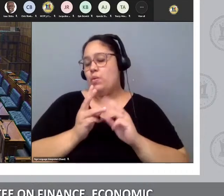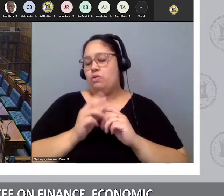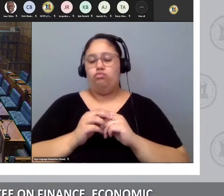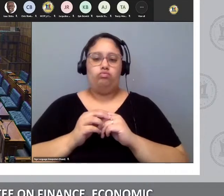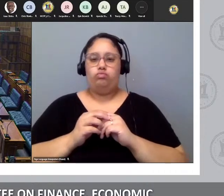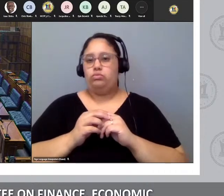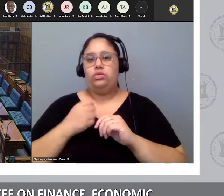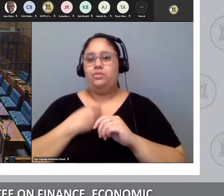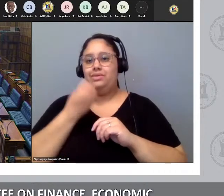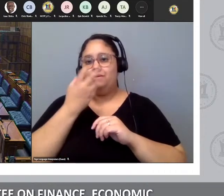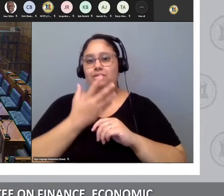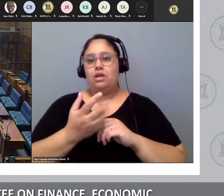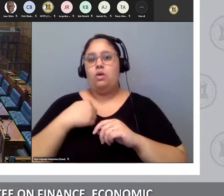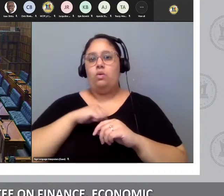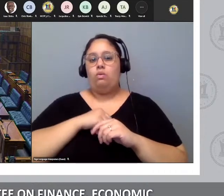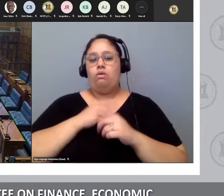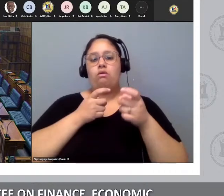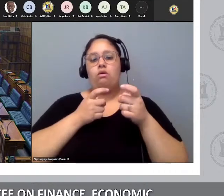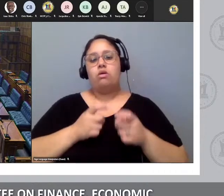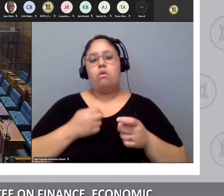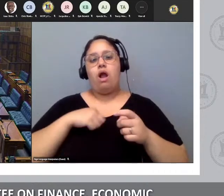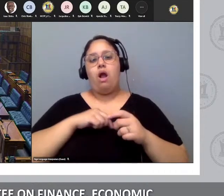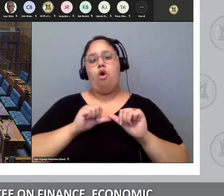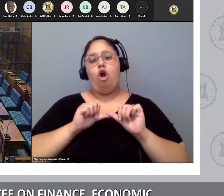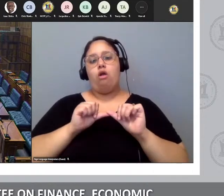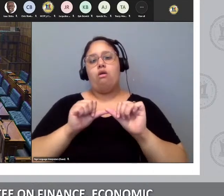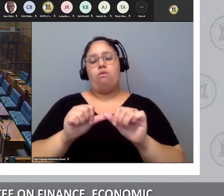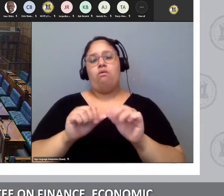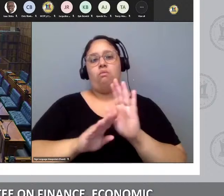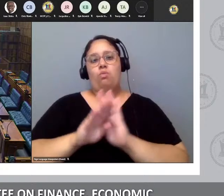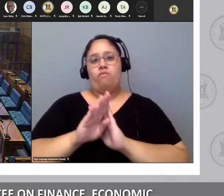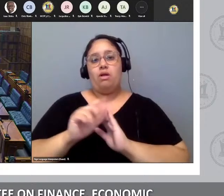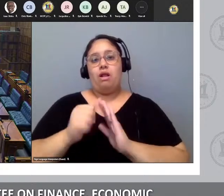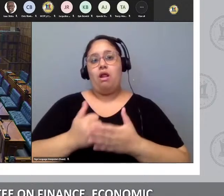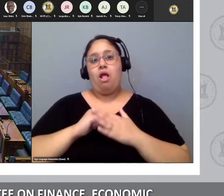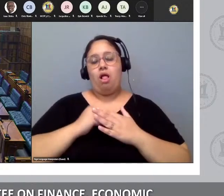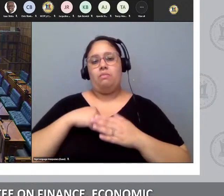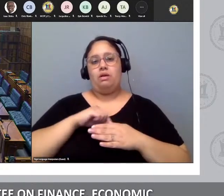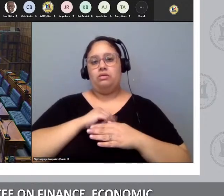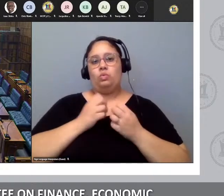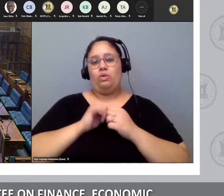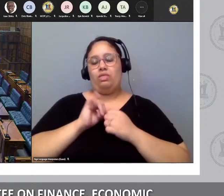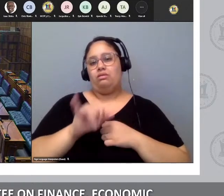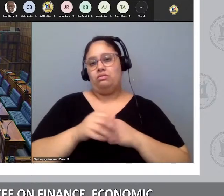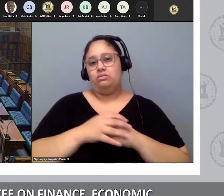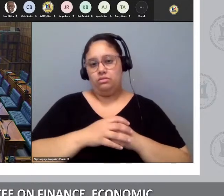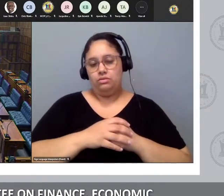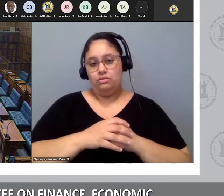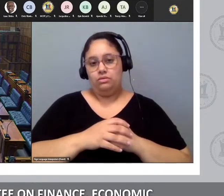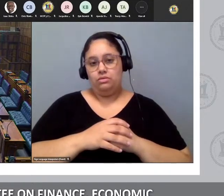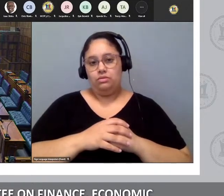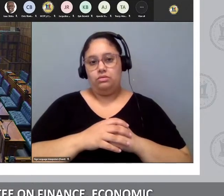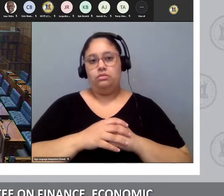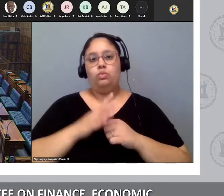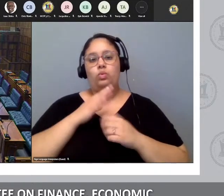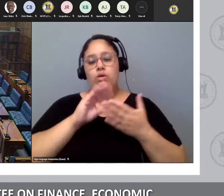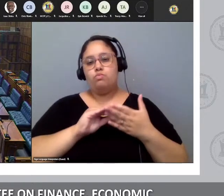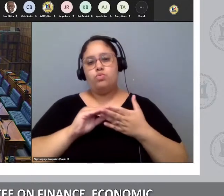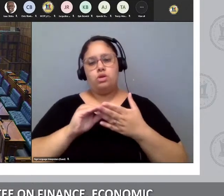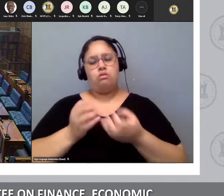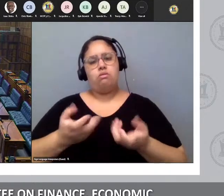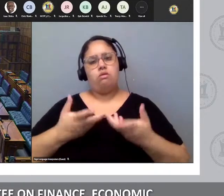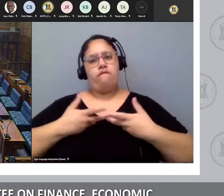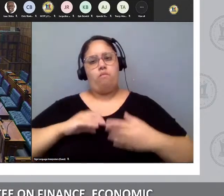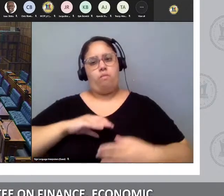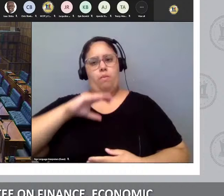saying is say measure us on the continuous Improvement and help us even with that so that we can bring confidence